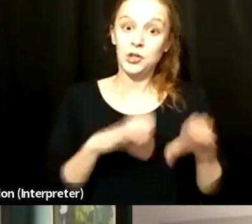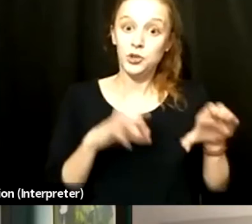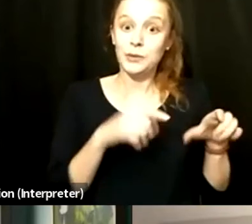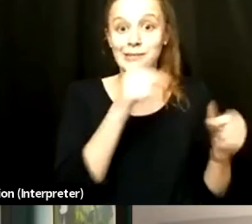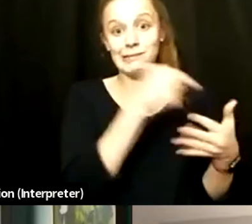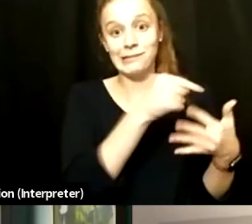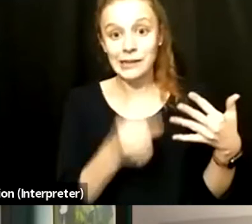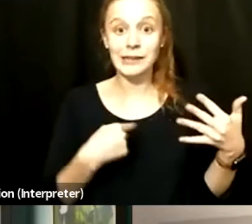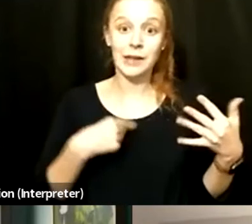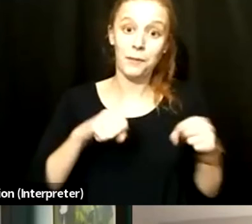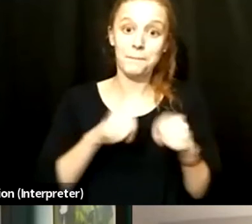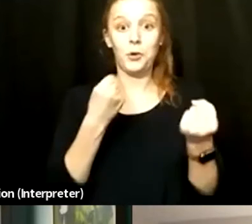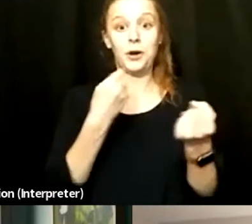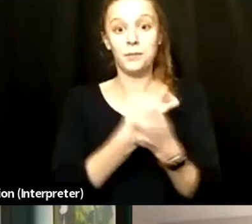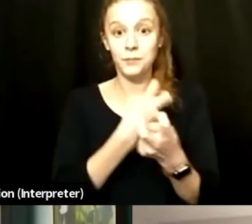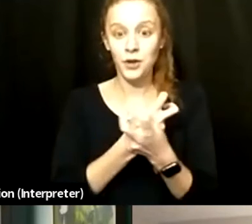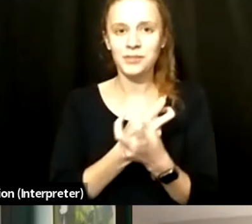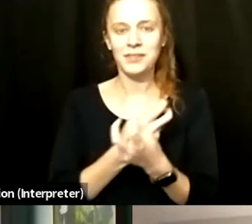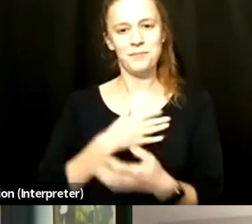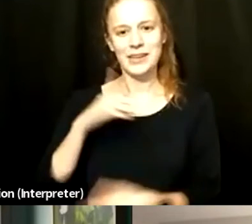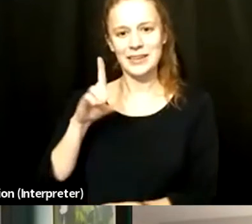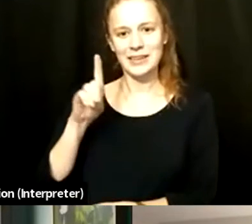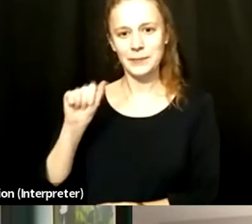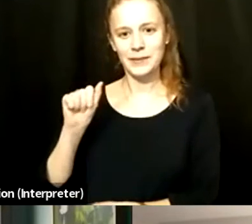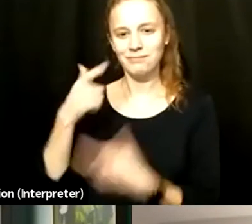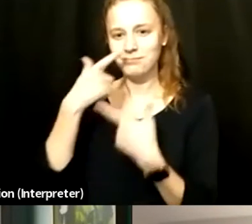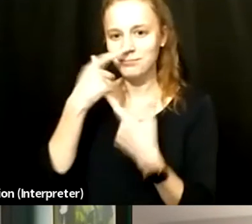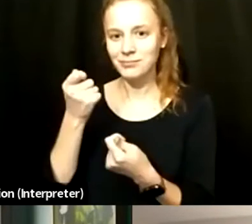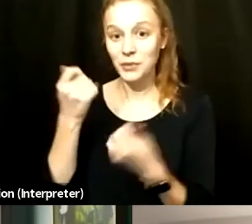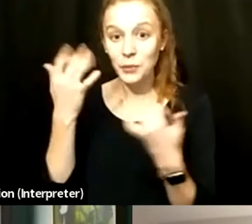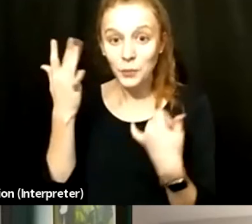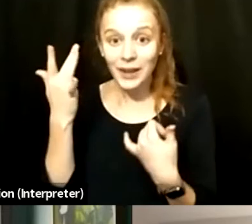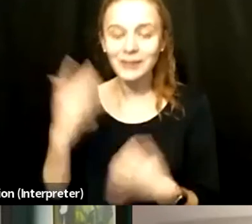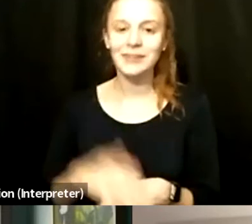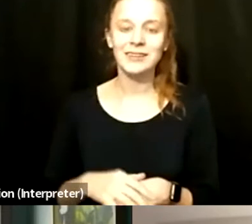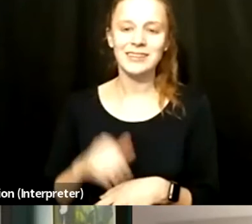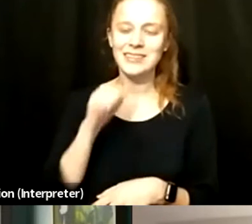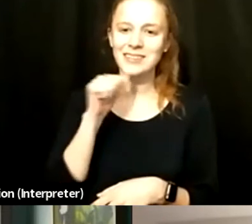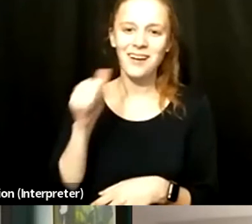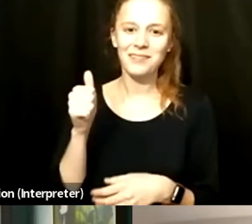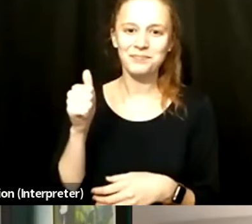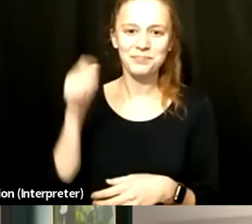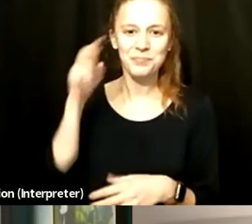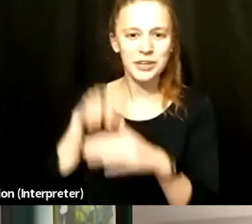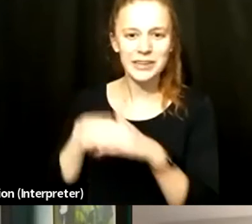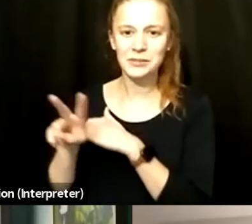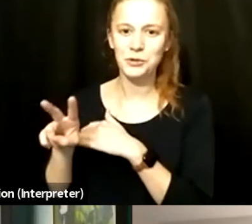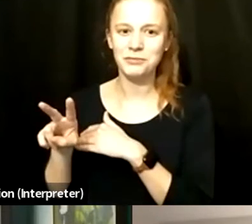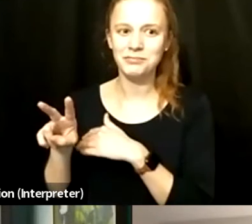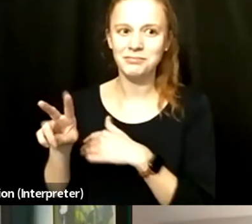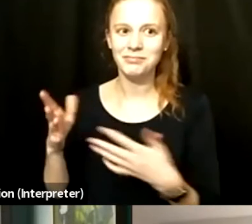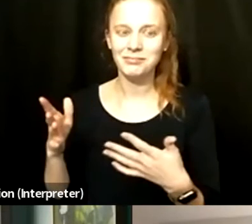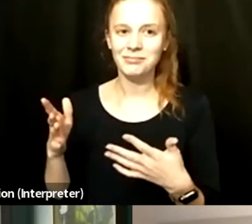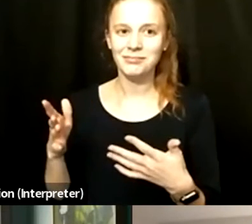about my disability is that it's not always that predictable. And so really just